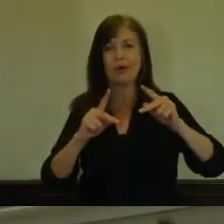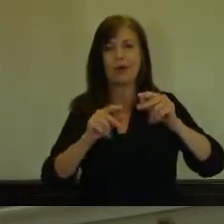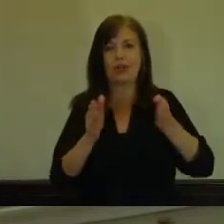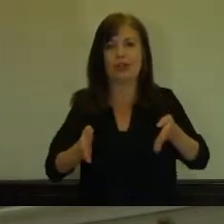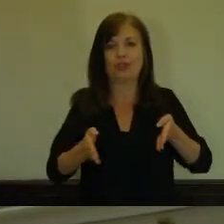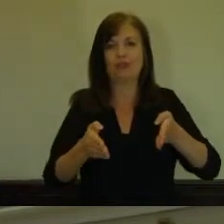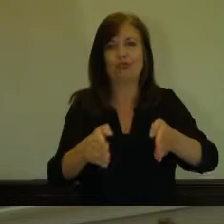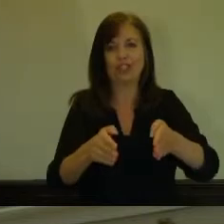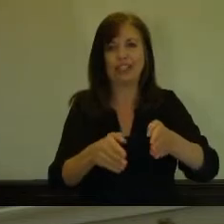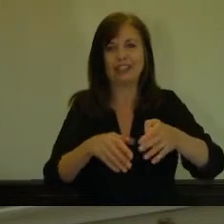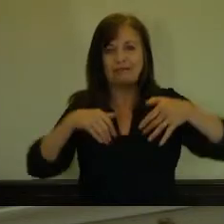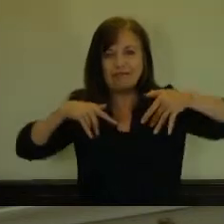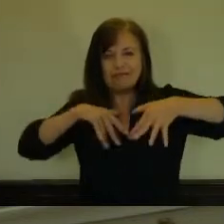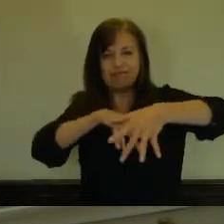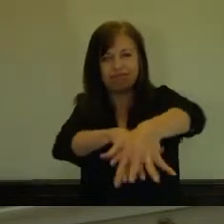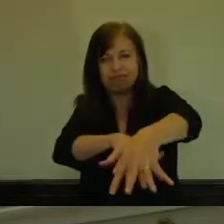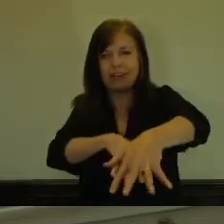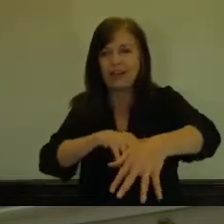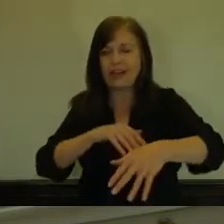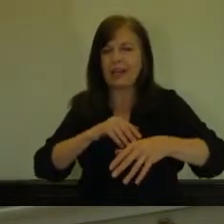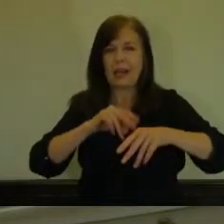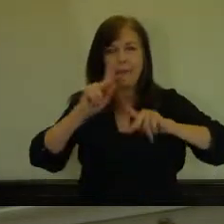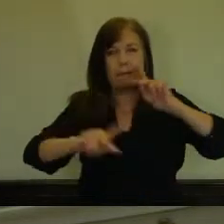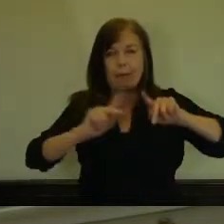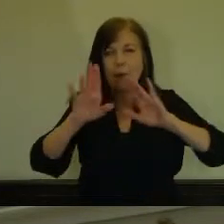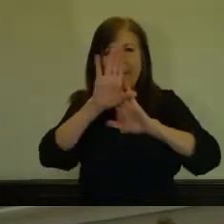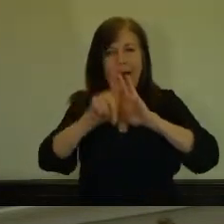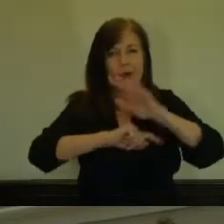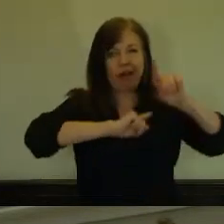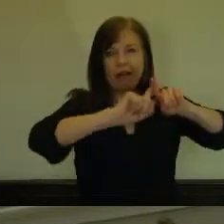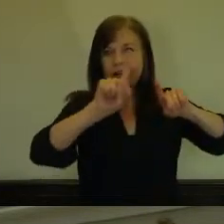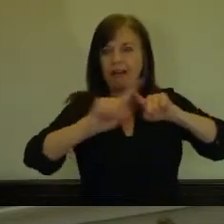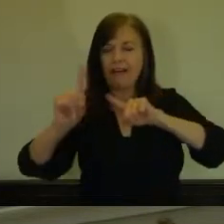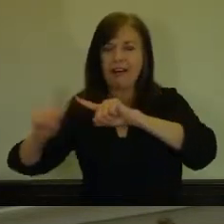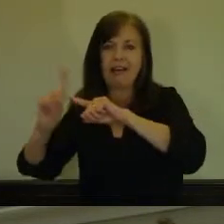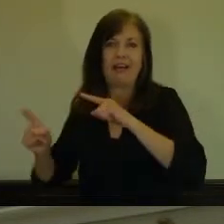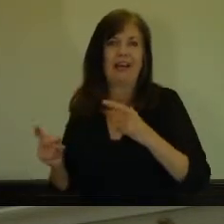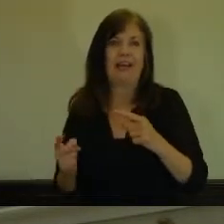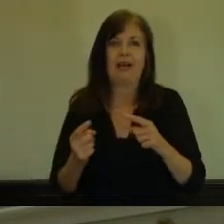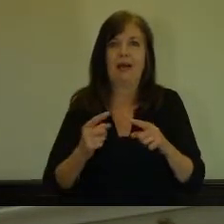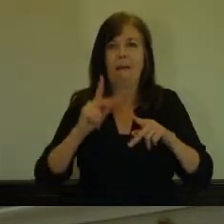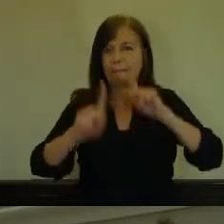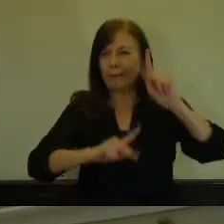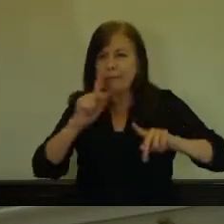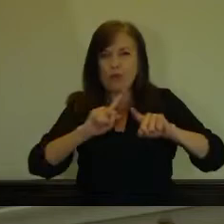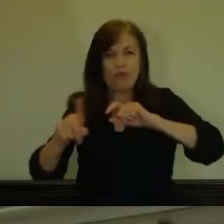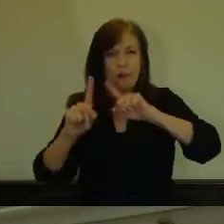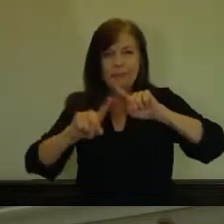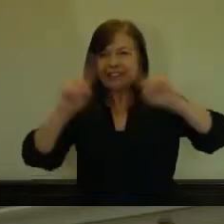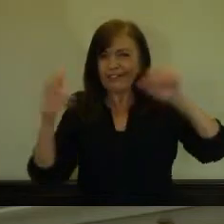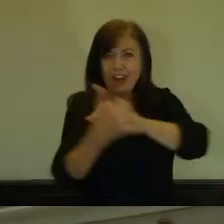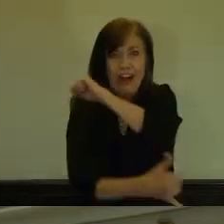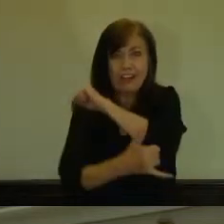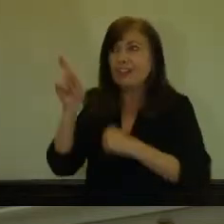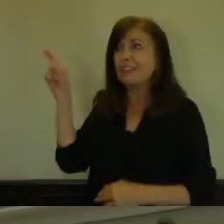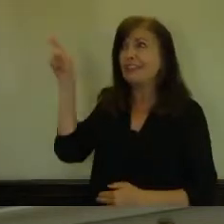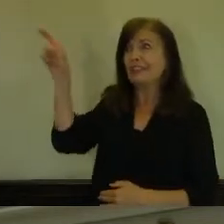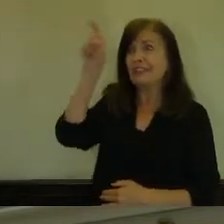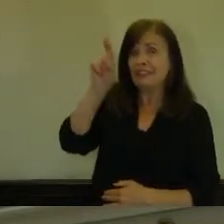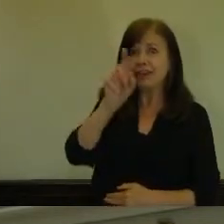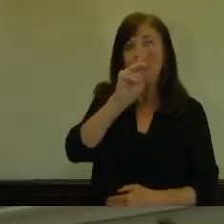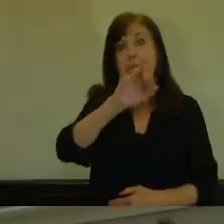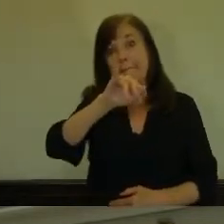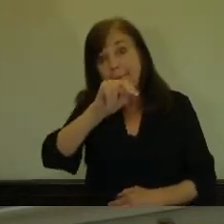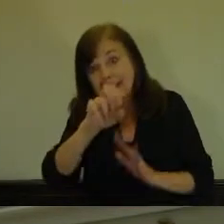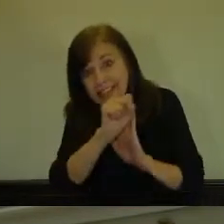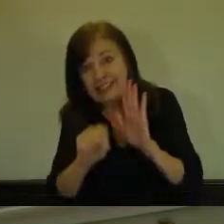together. People from all walks of life, people from all countries, people in Minneapolis and